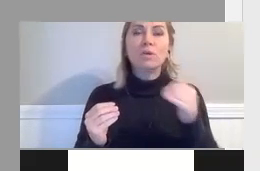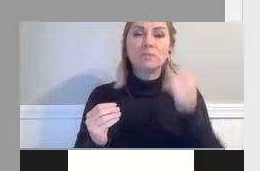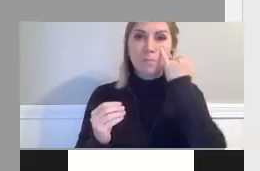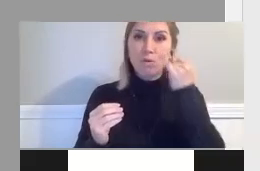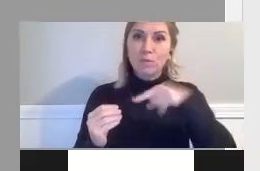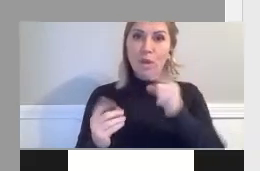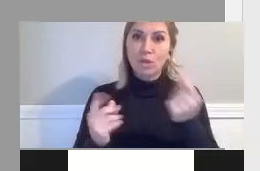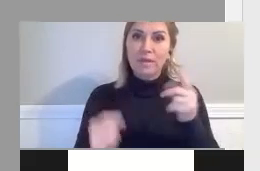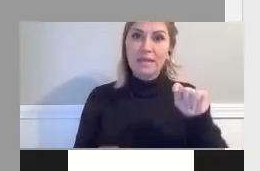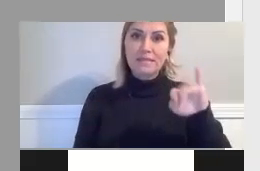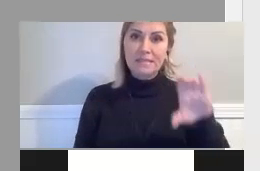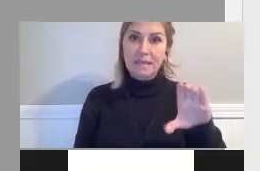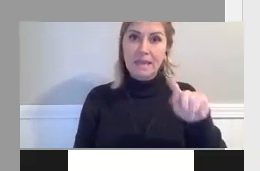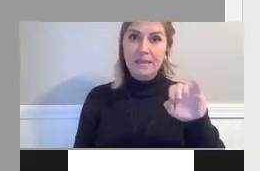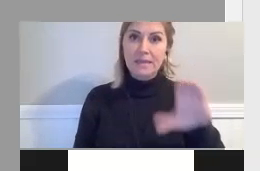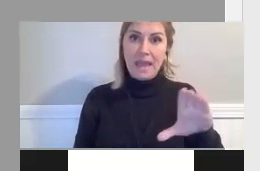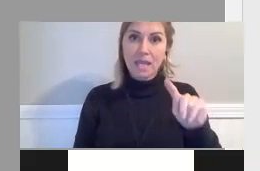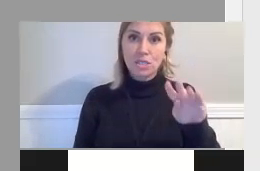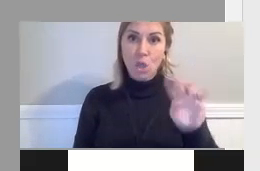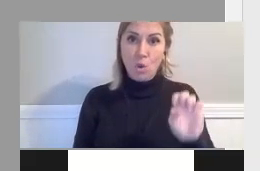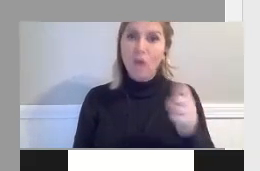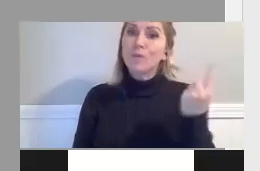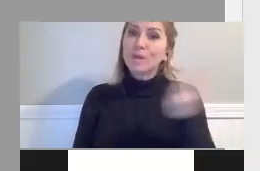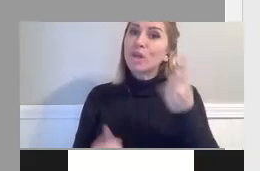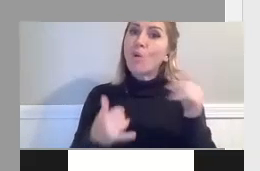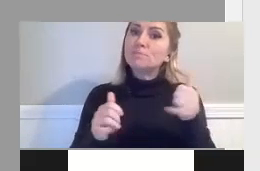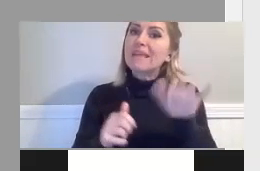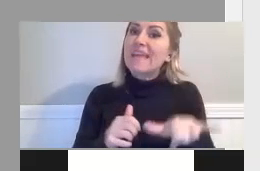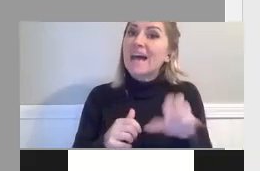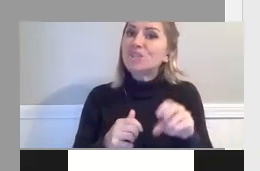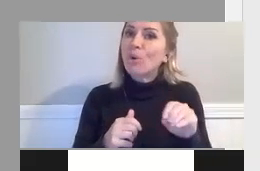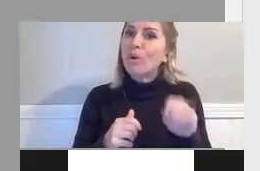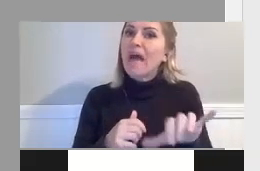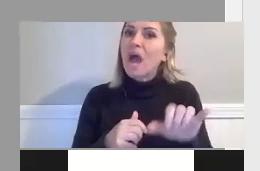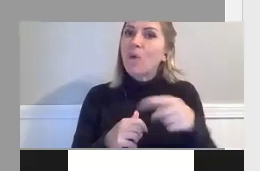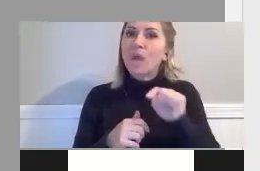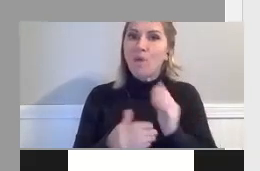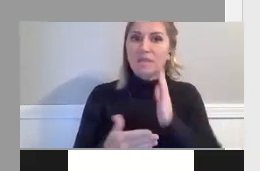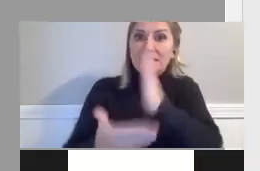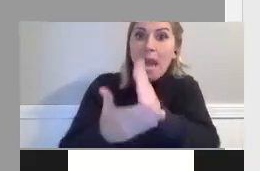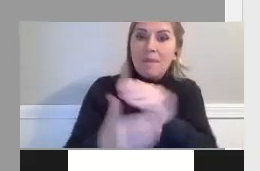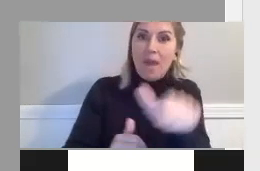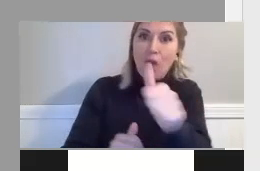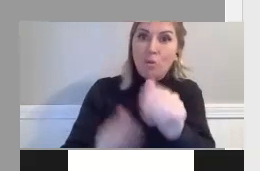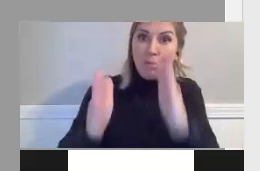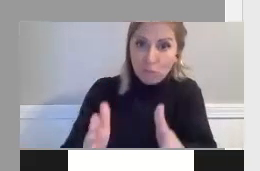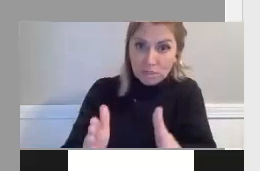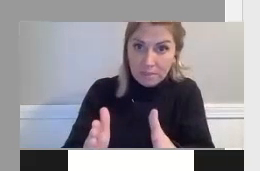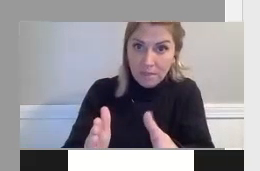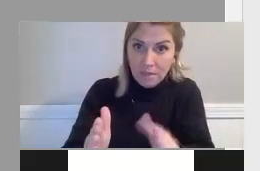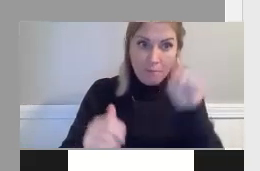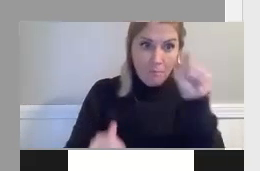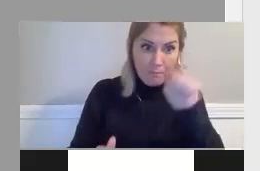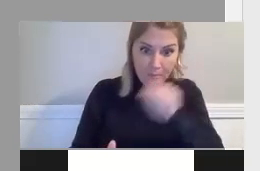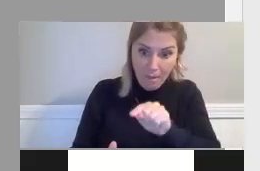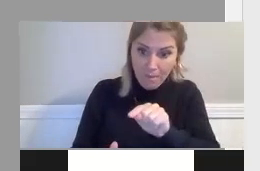tic-tac-toe. You can always play tic-tac-toe such that you are stopping the other person from getting all the